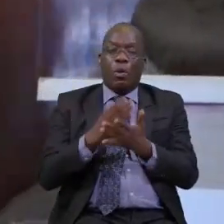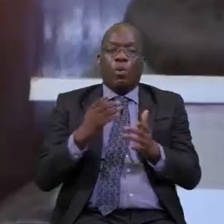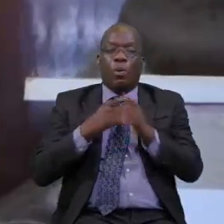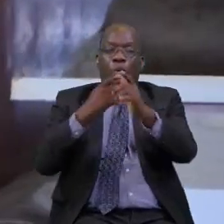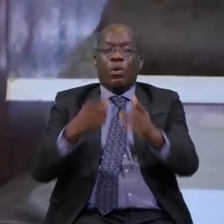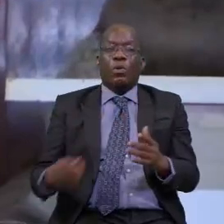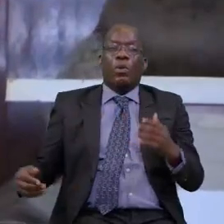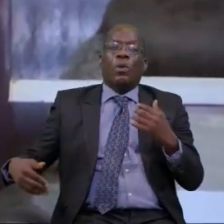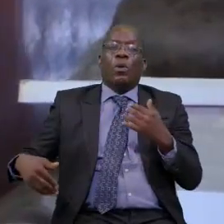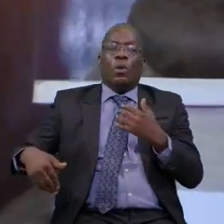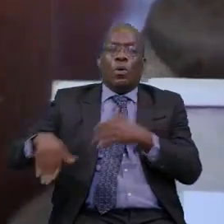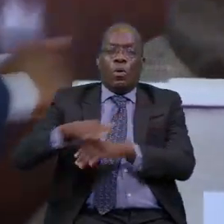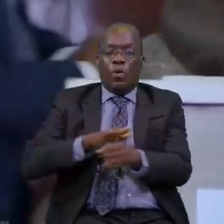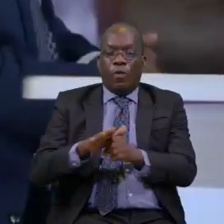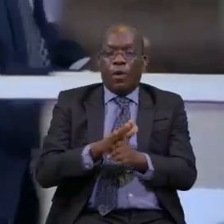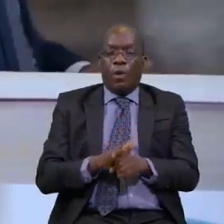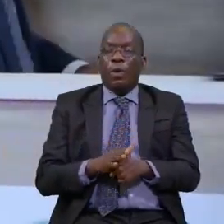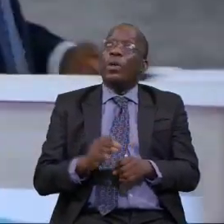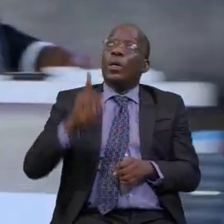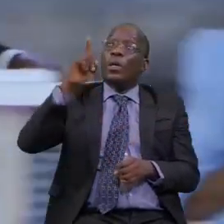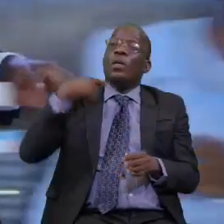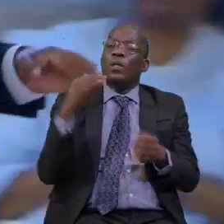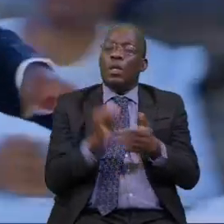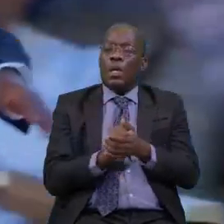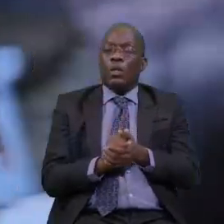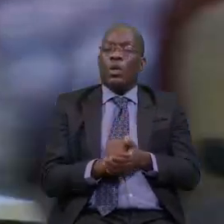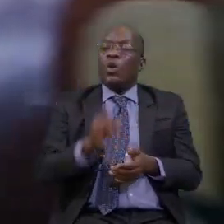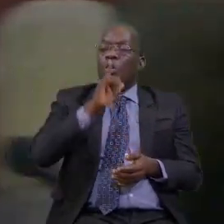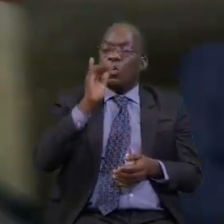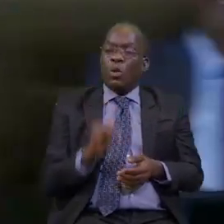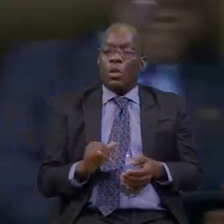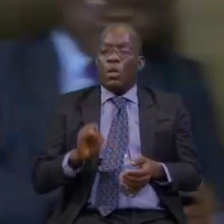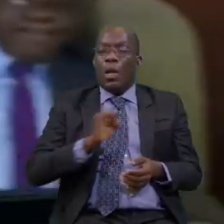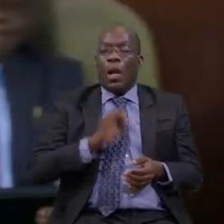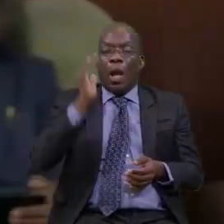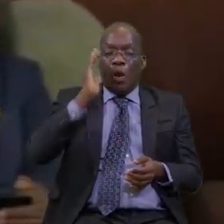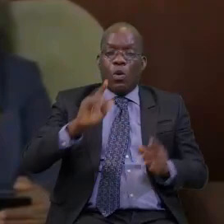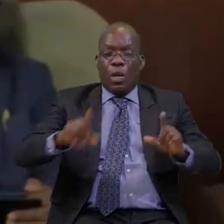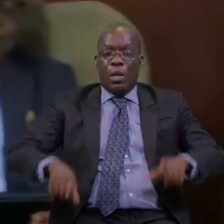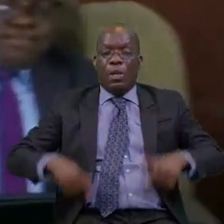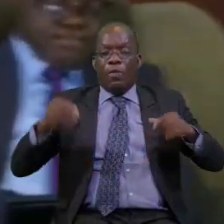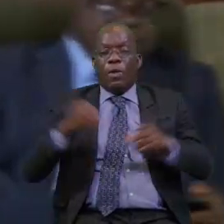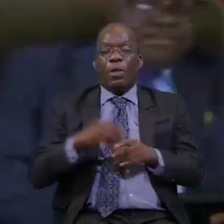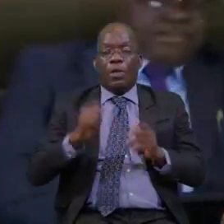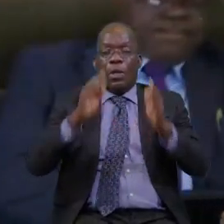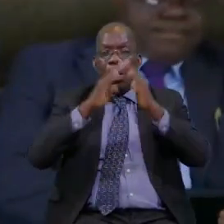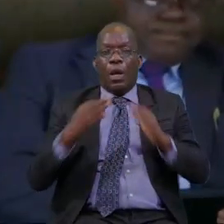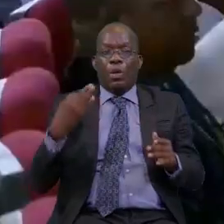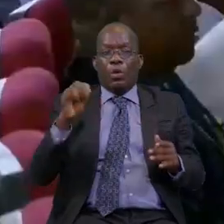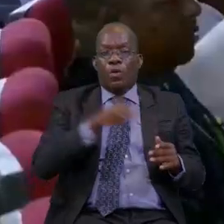yea. And it says, truly and verily, I will dwell in the house of the Lord. How